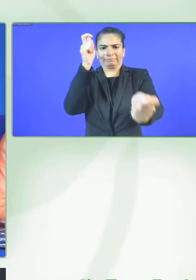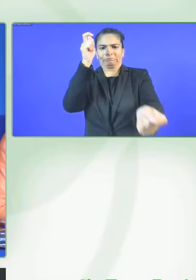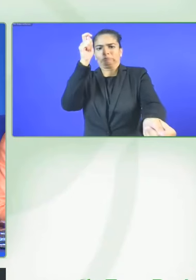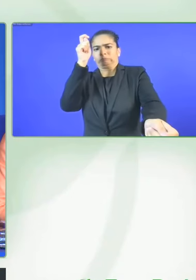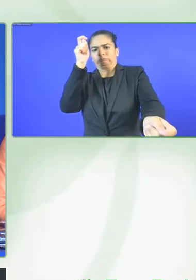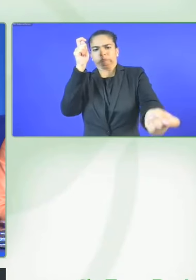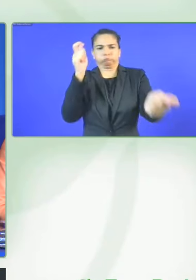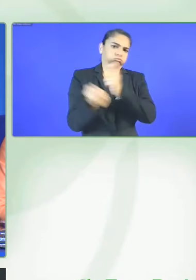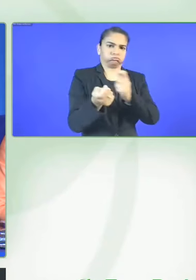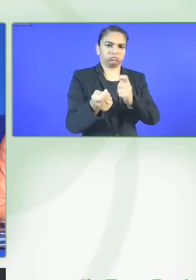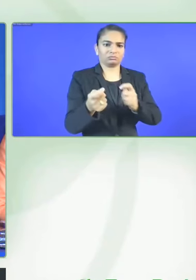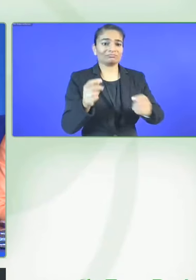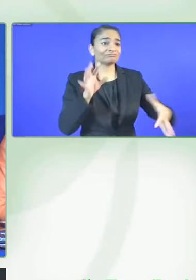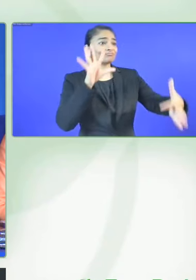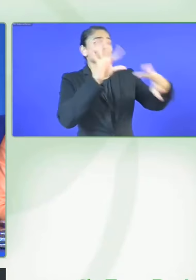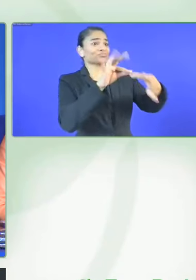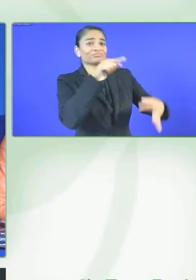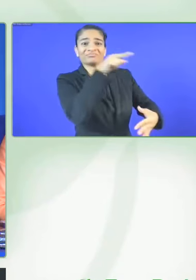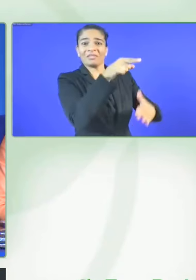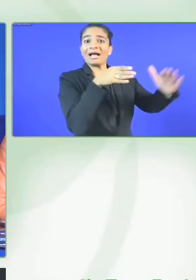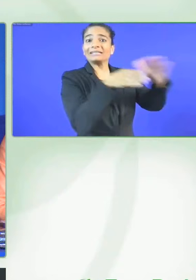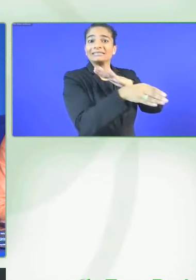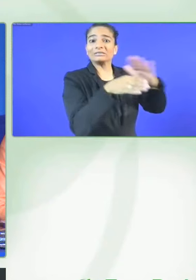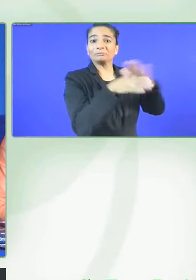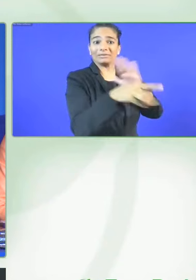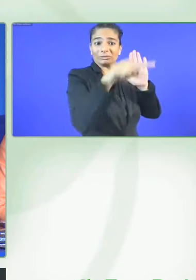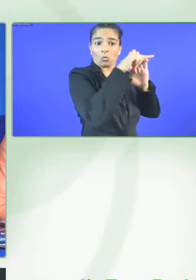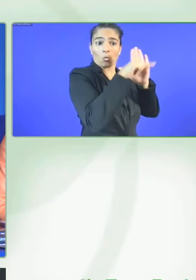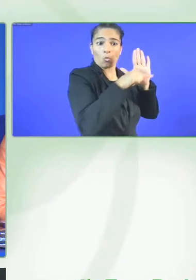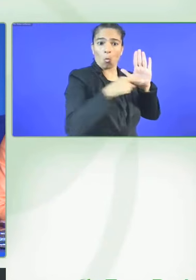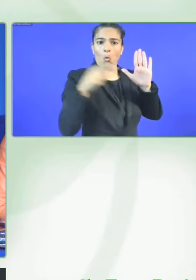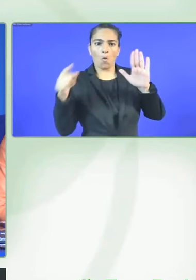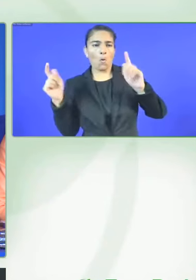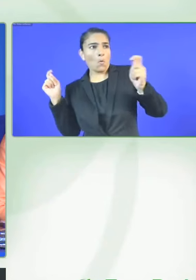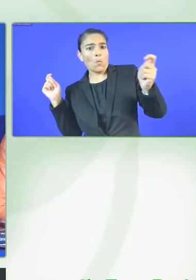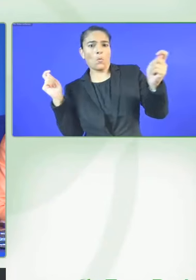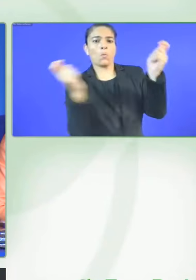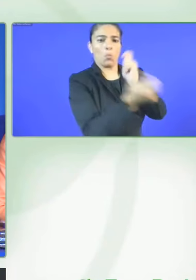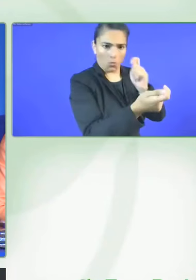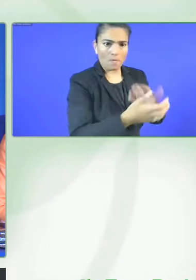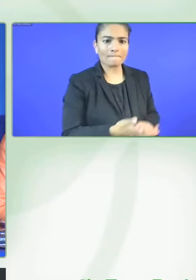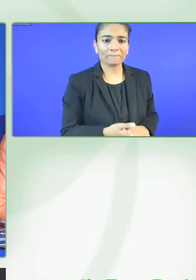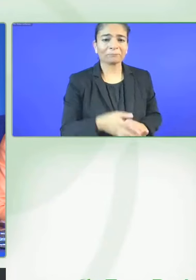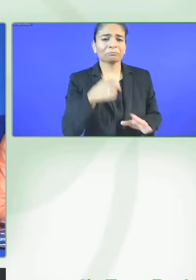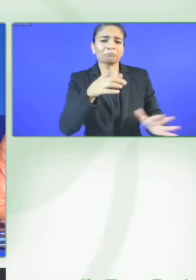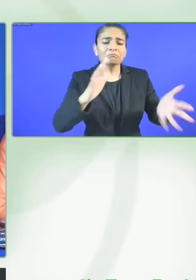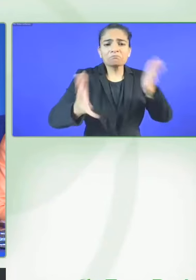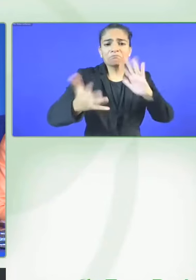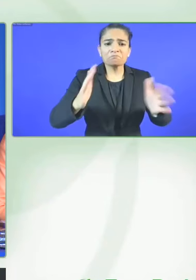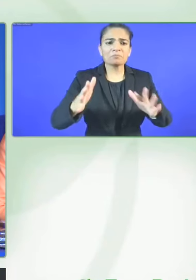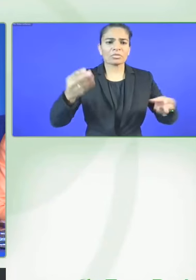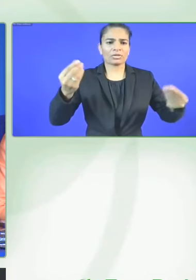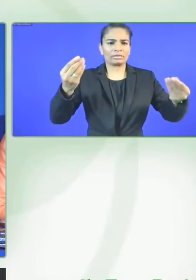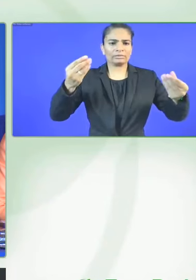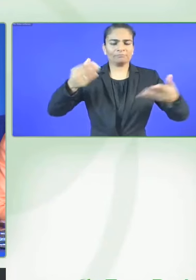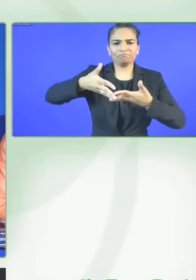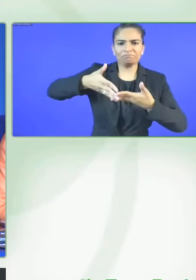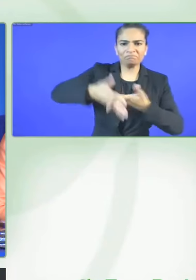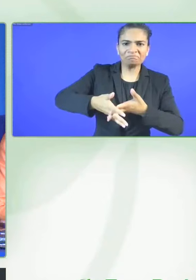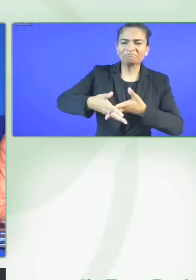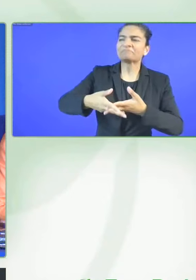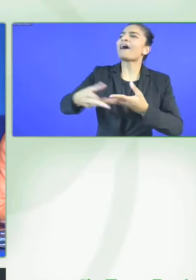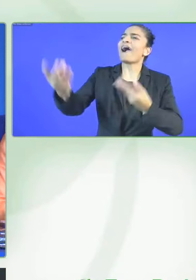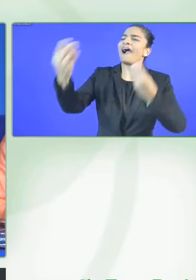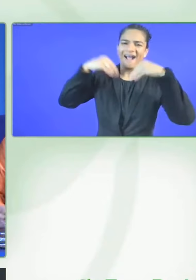So let's start with the main purpose of the equal rights for persons with disabilities law in Israel is